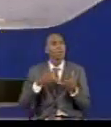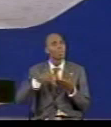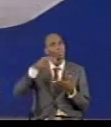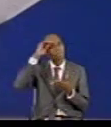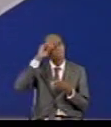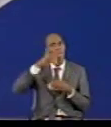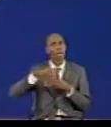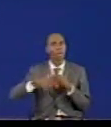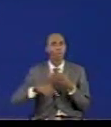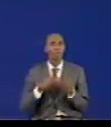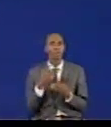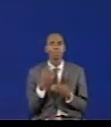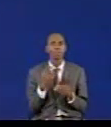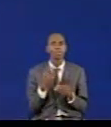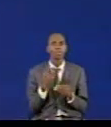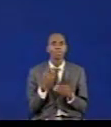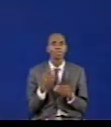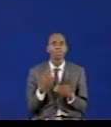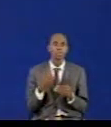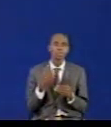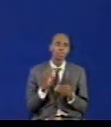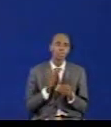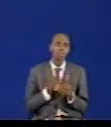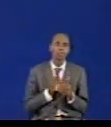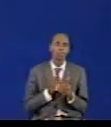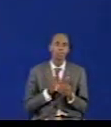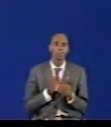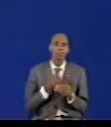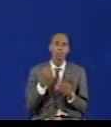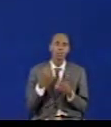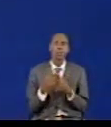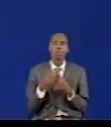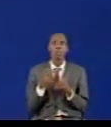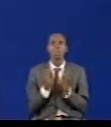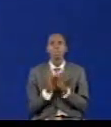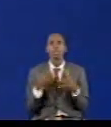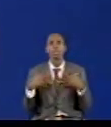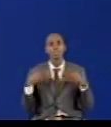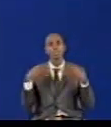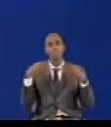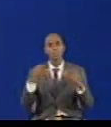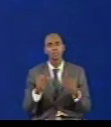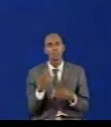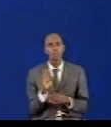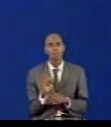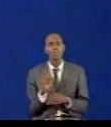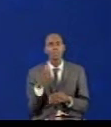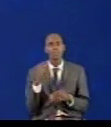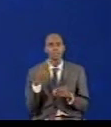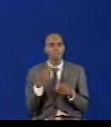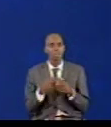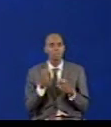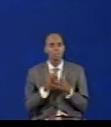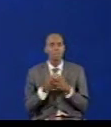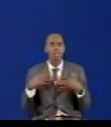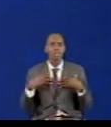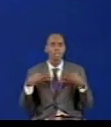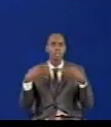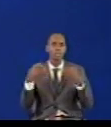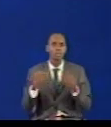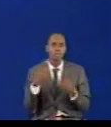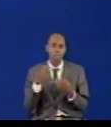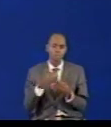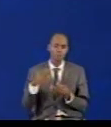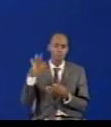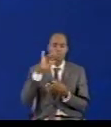the word that heals, the name that heals, the spirit that